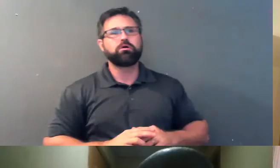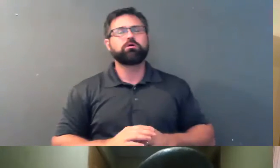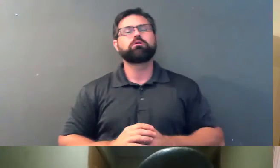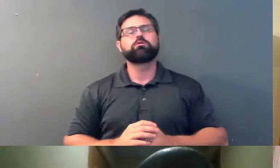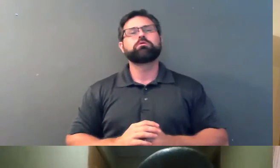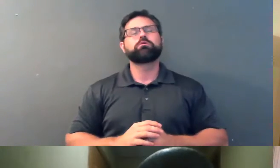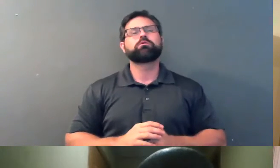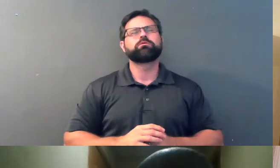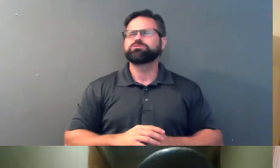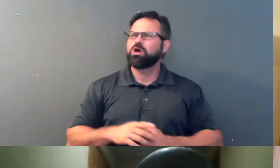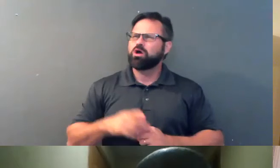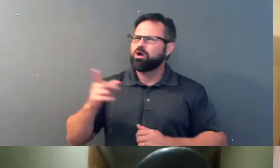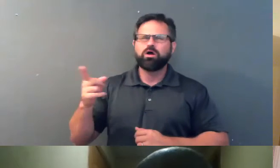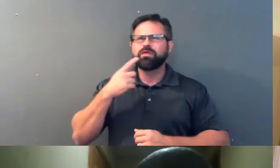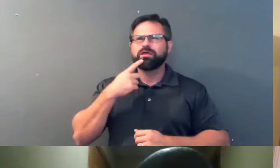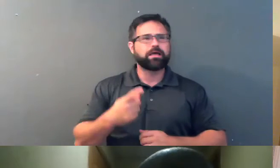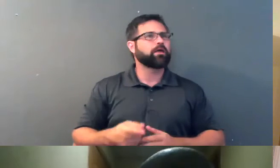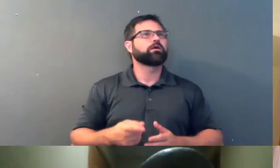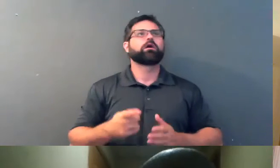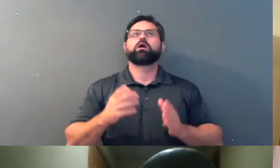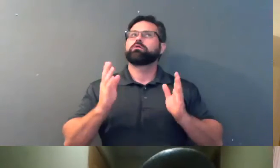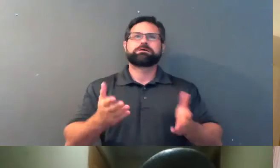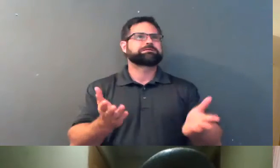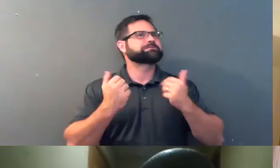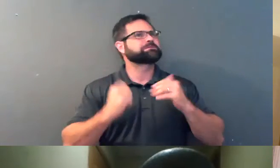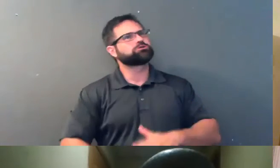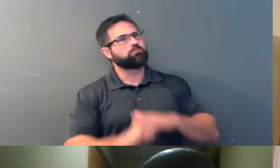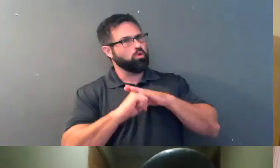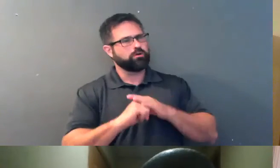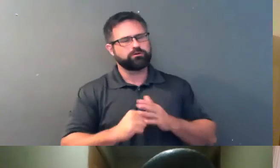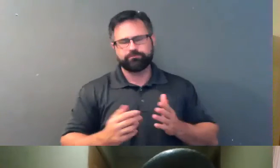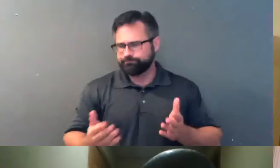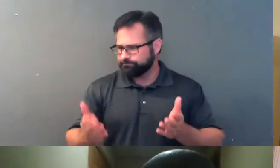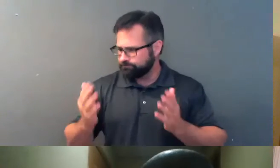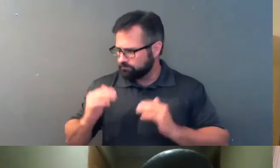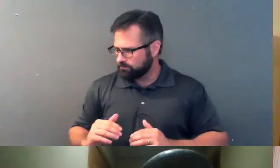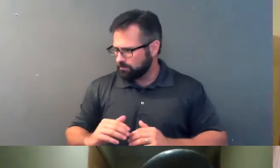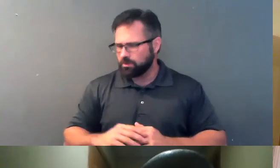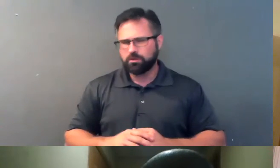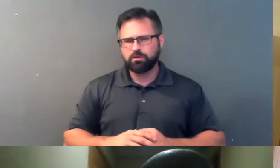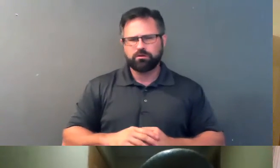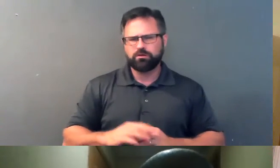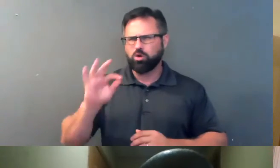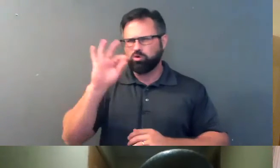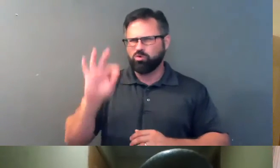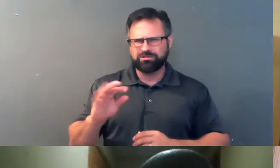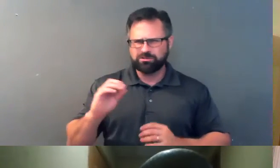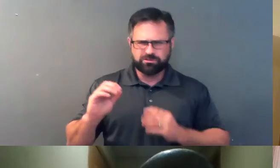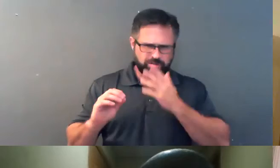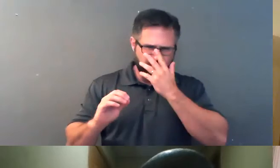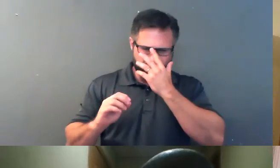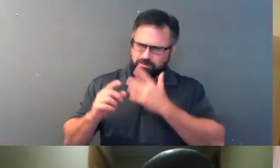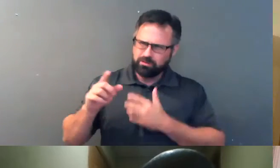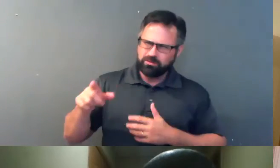this person is indicating a need for support. Another, and so there's not really a question there, more of a